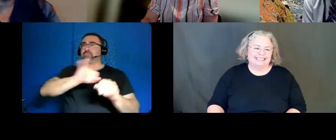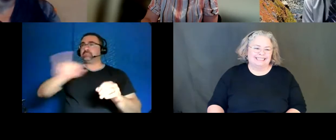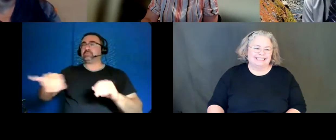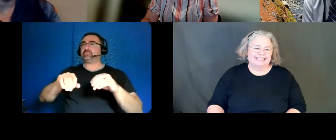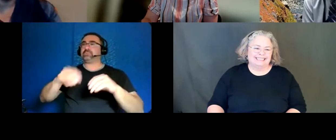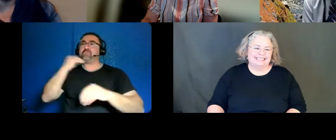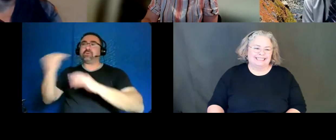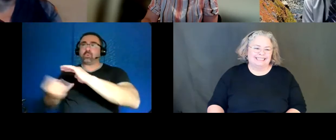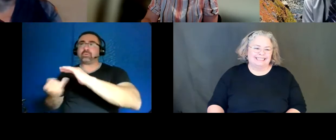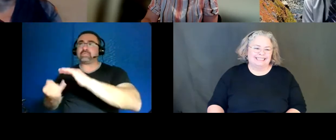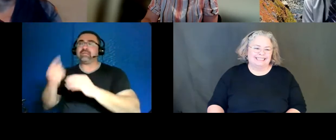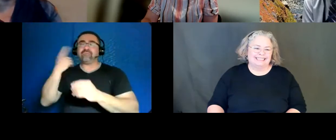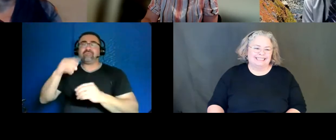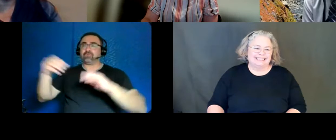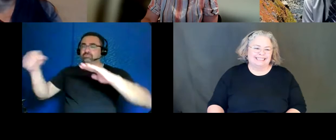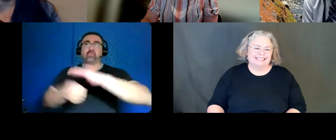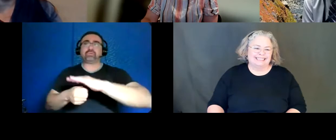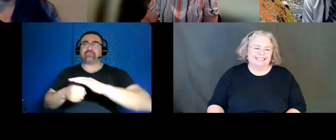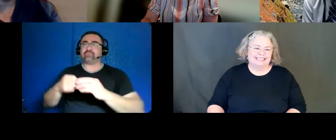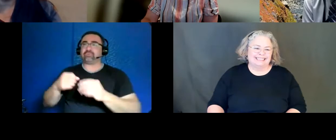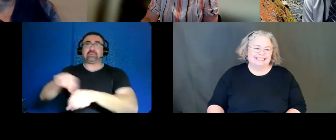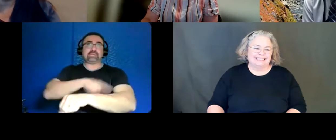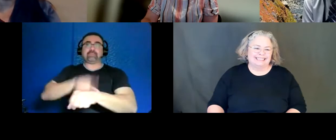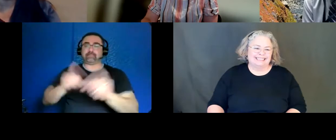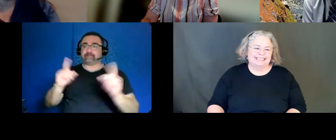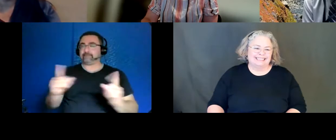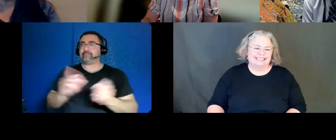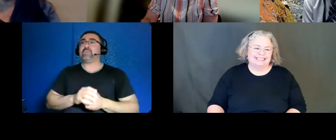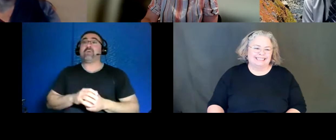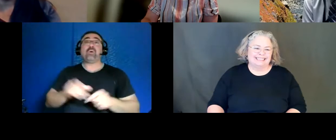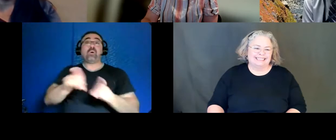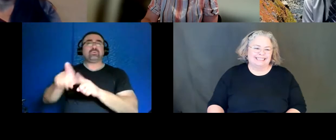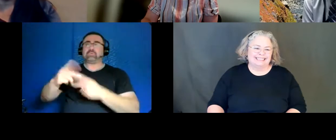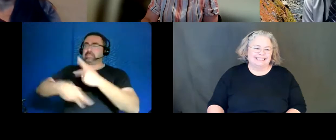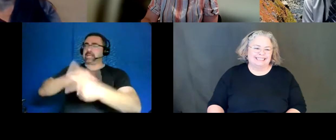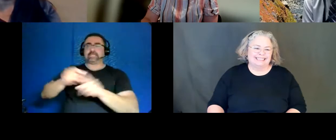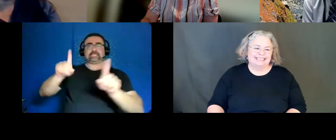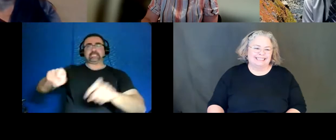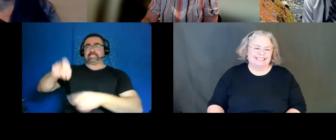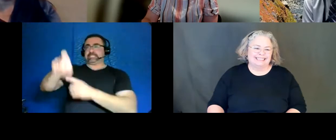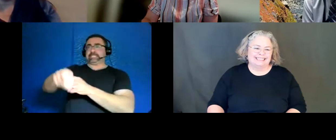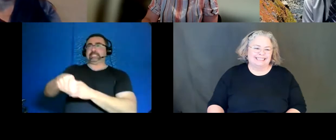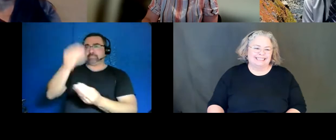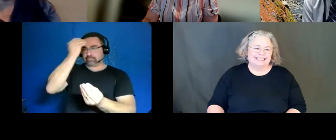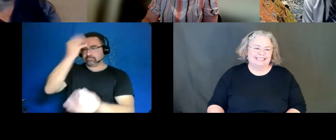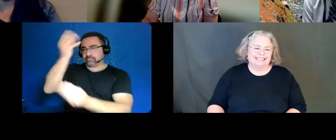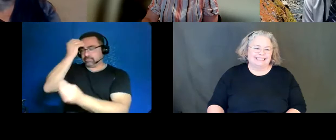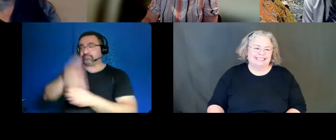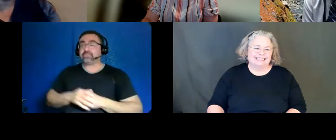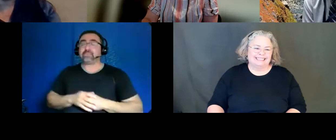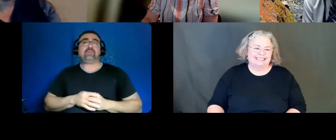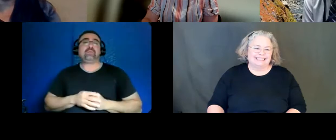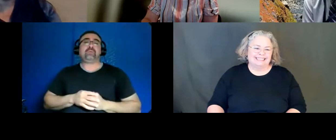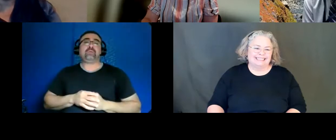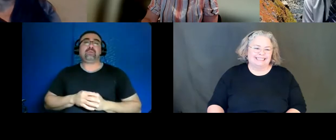for how long, and also on the testing that needs to be done. And as far